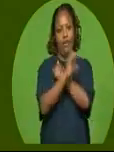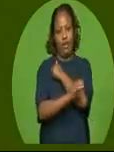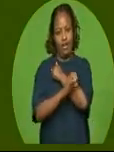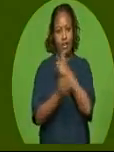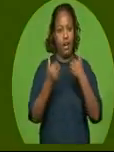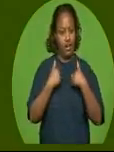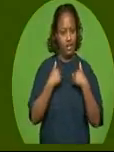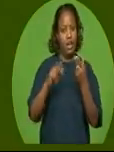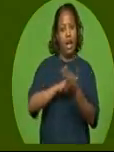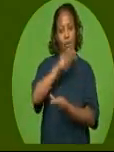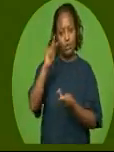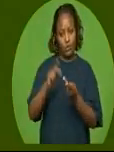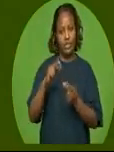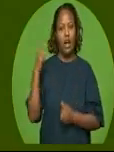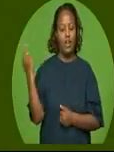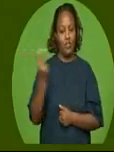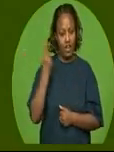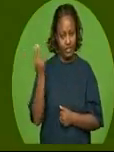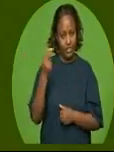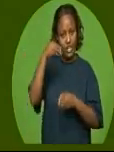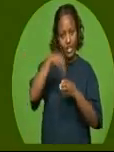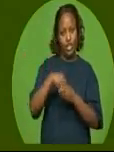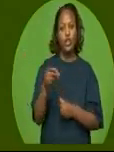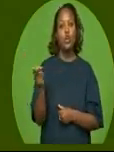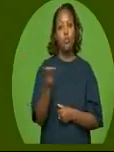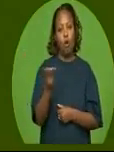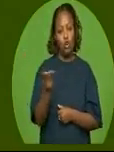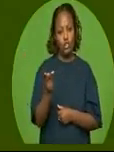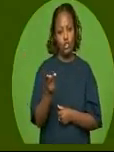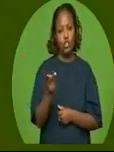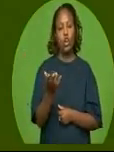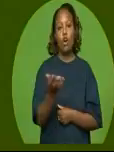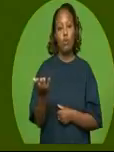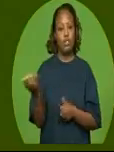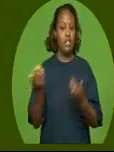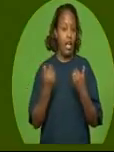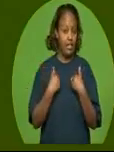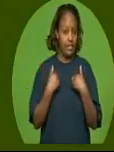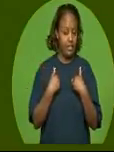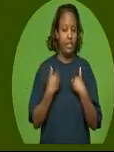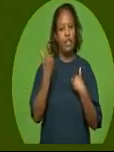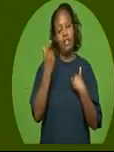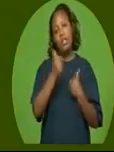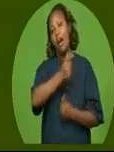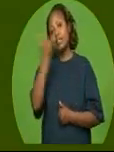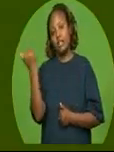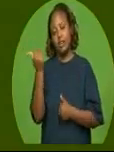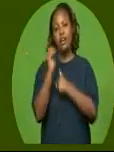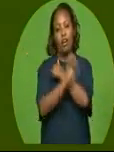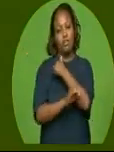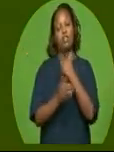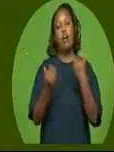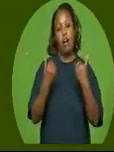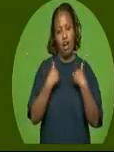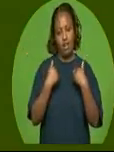one country has an absolute advantage in both commodities exists, the other